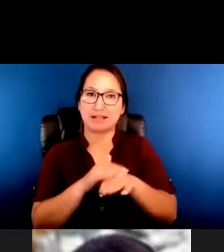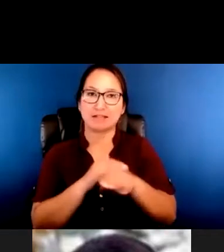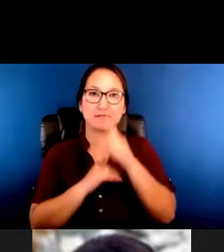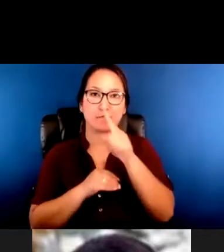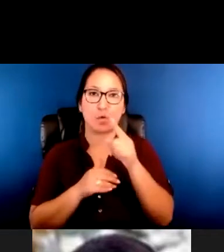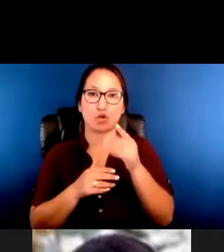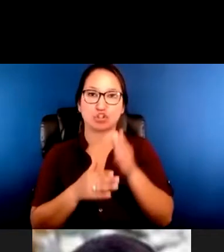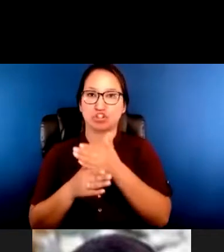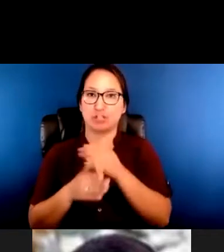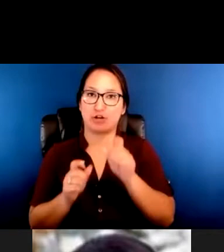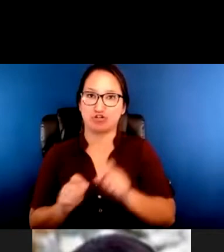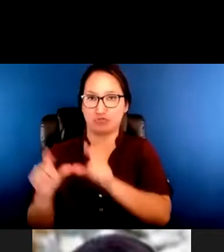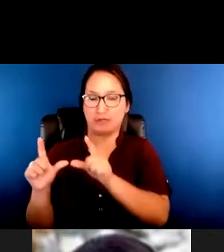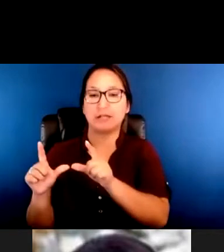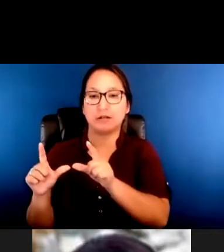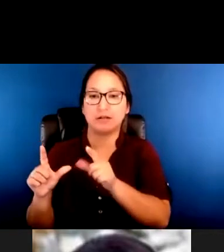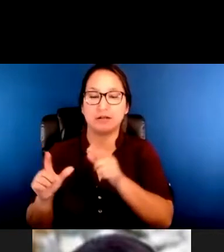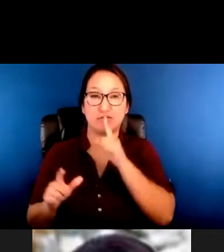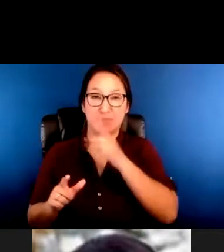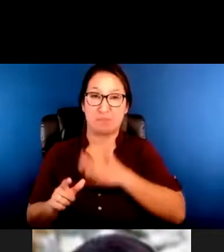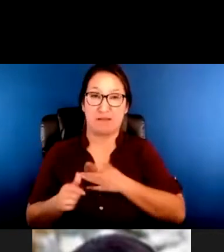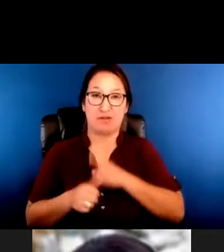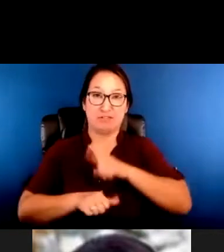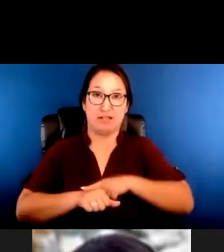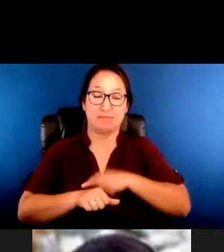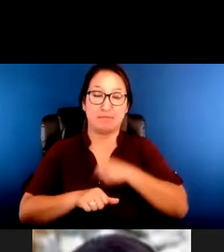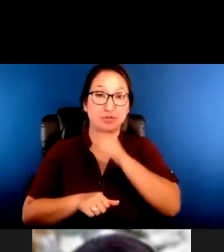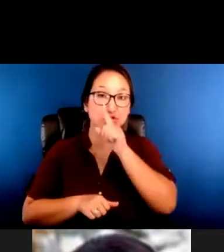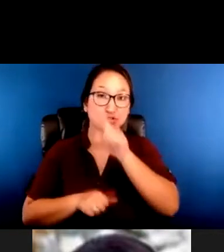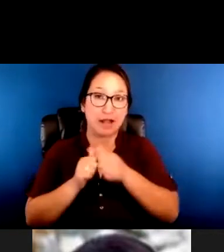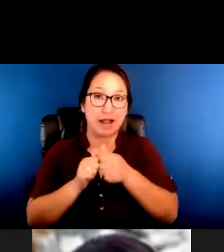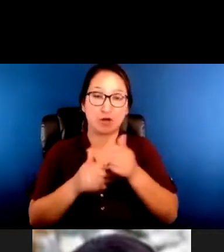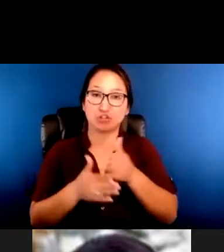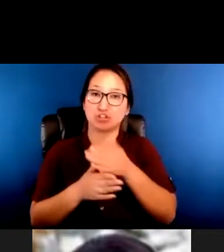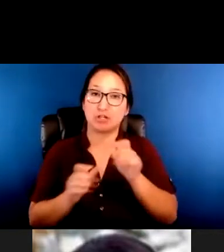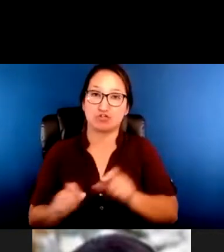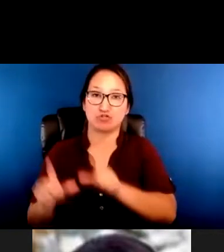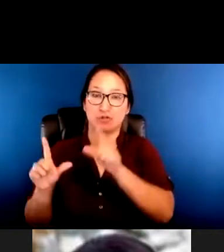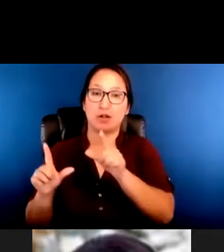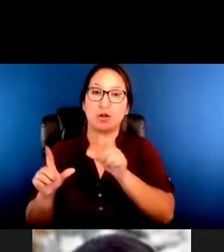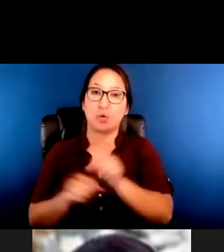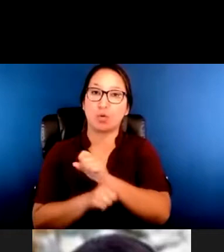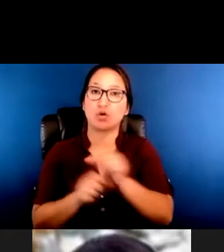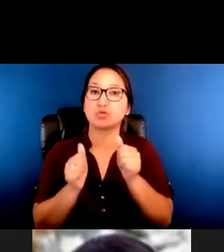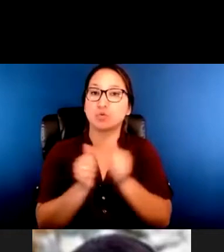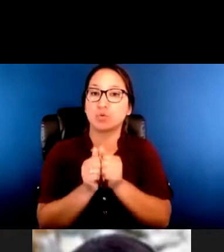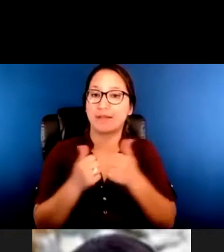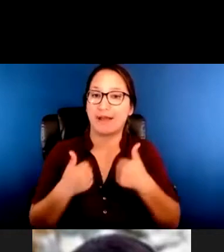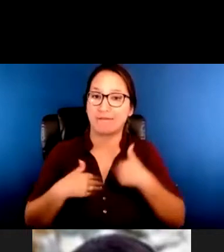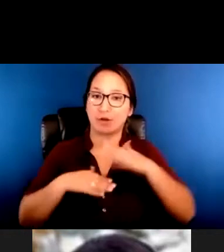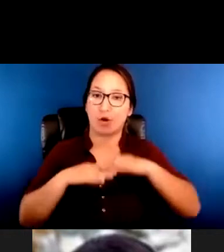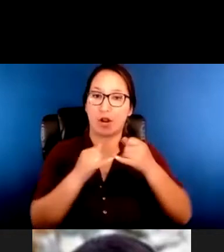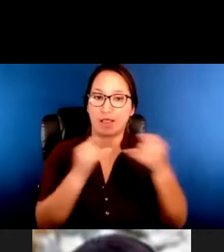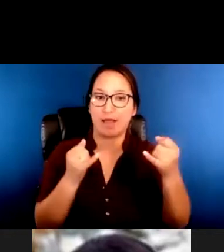is the first time I've done this, so I'm not sure how share screen works with having an online visible interpreter.